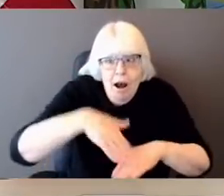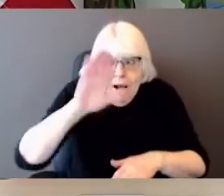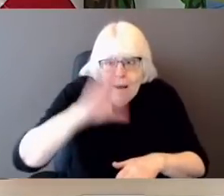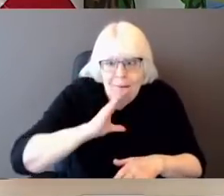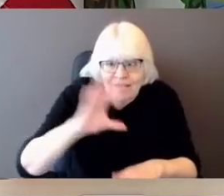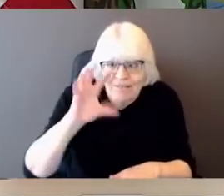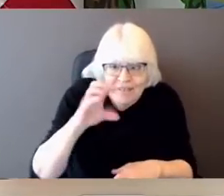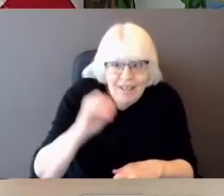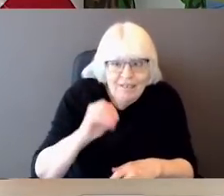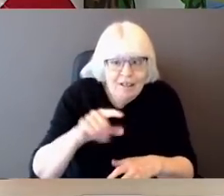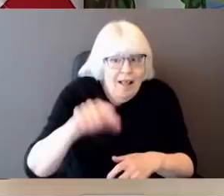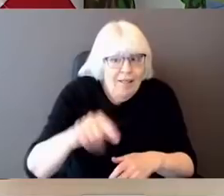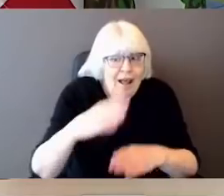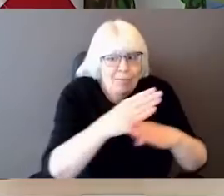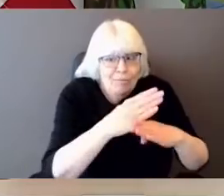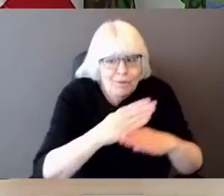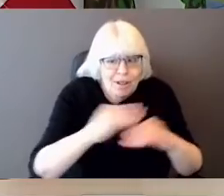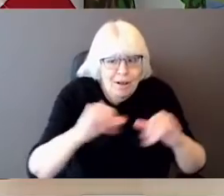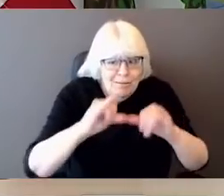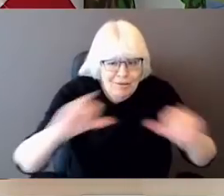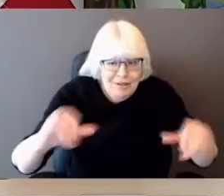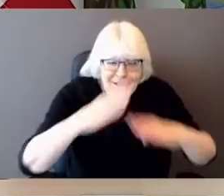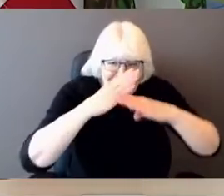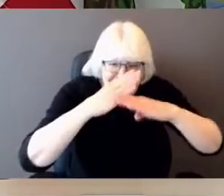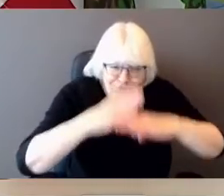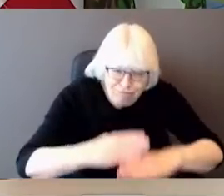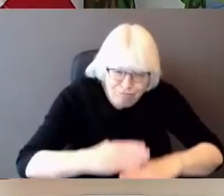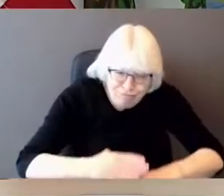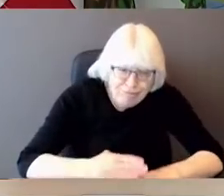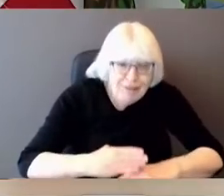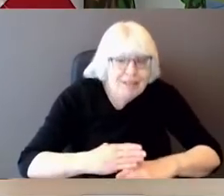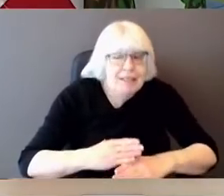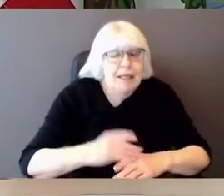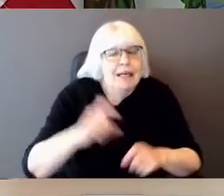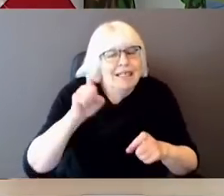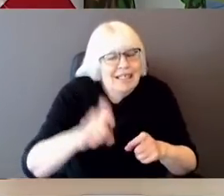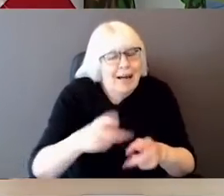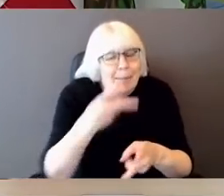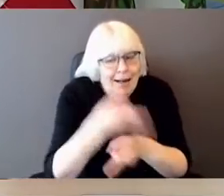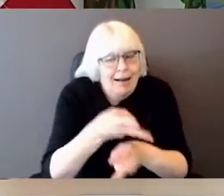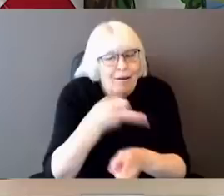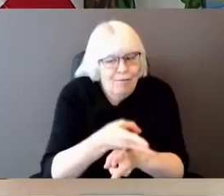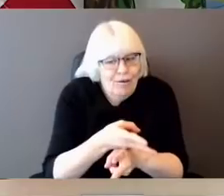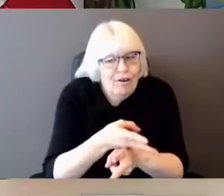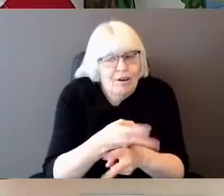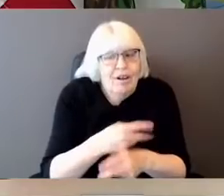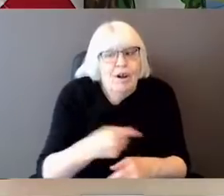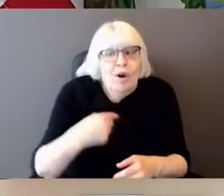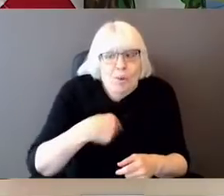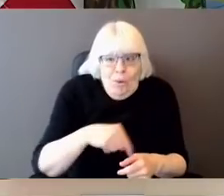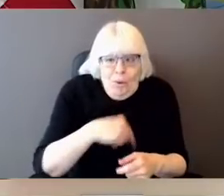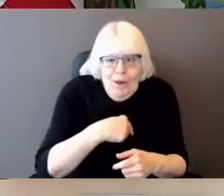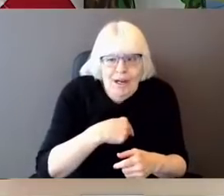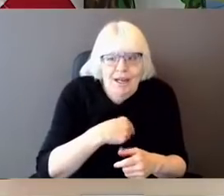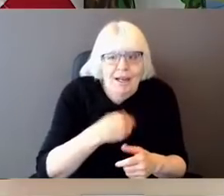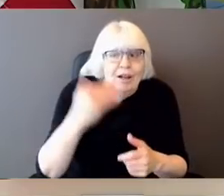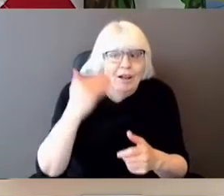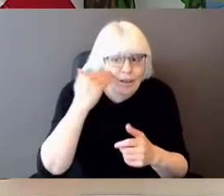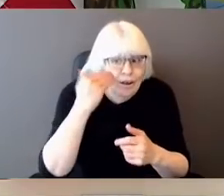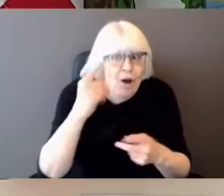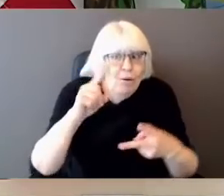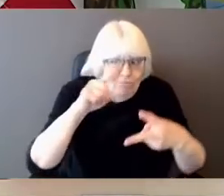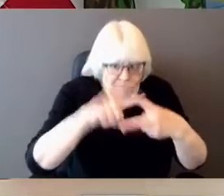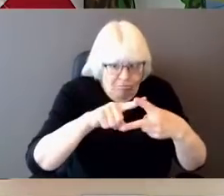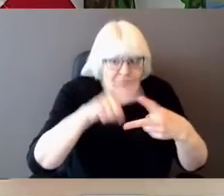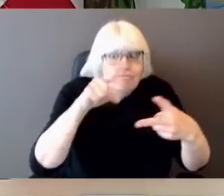greater. We know that vaccine effectiveness wanes 6 months after the second dose. Getting a booster restores